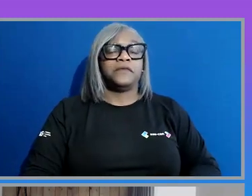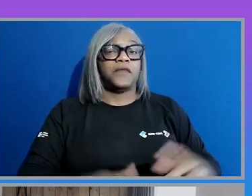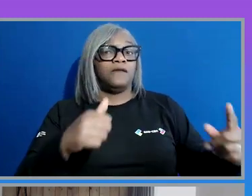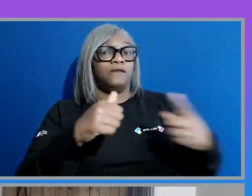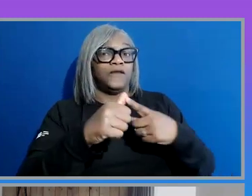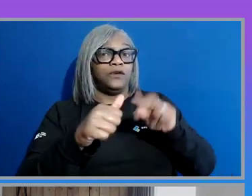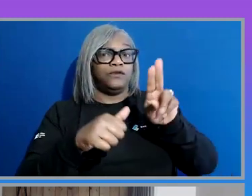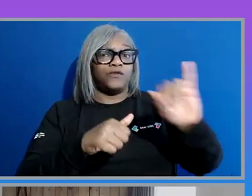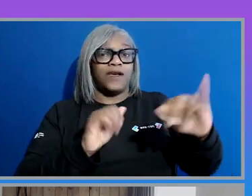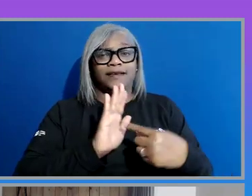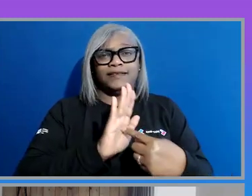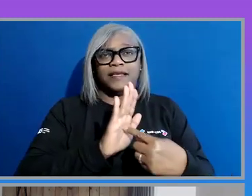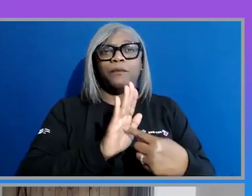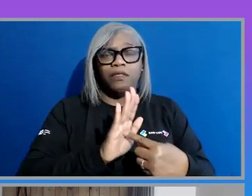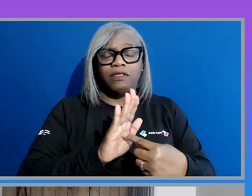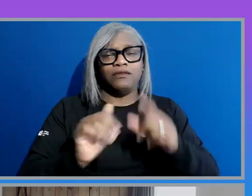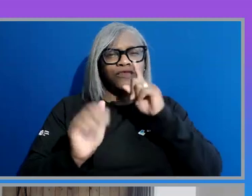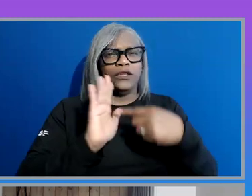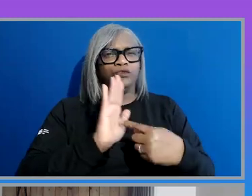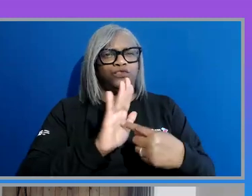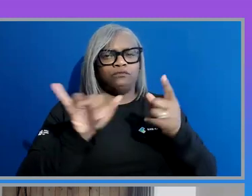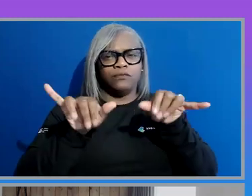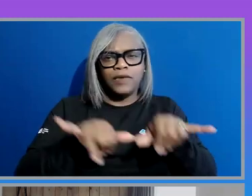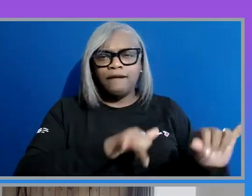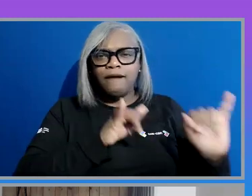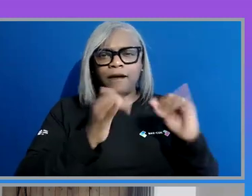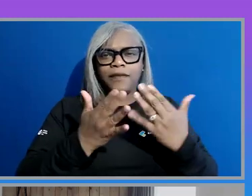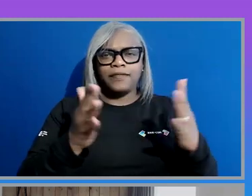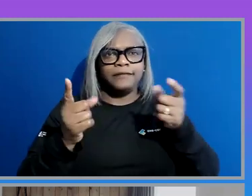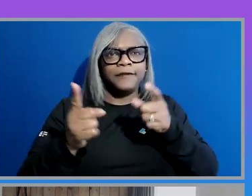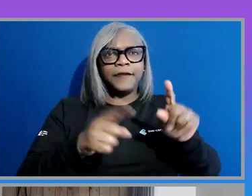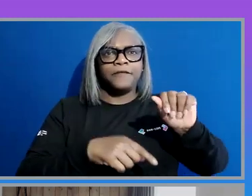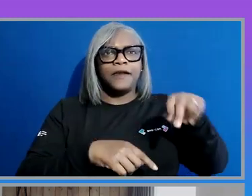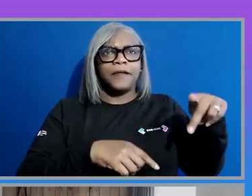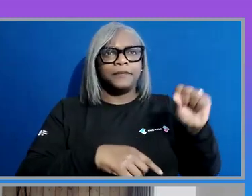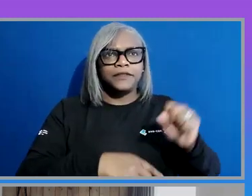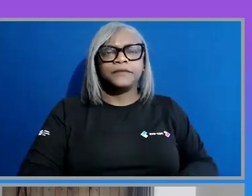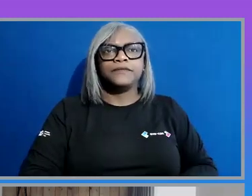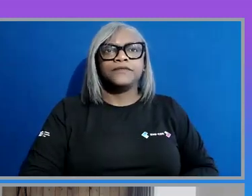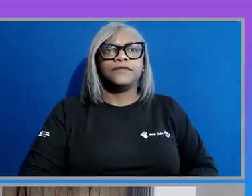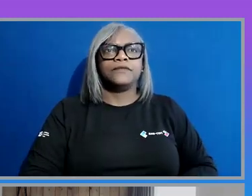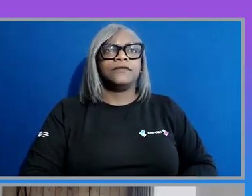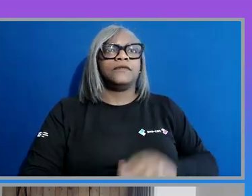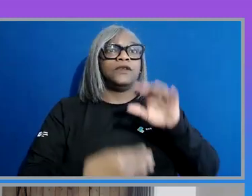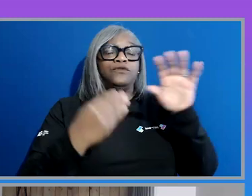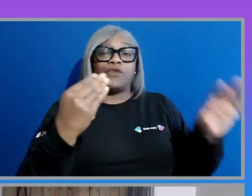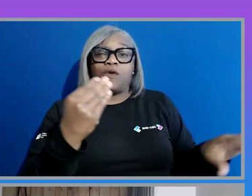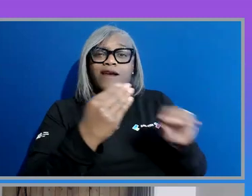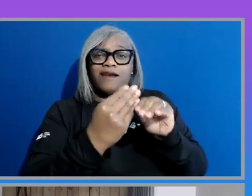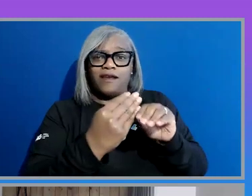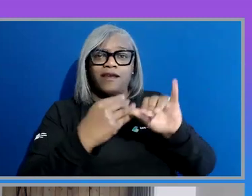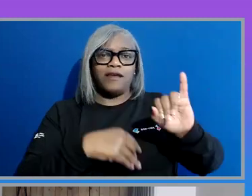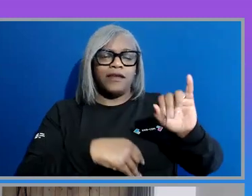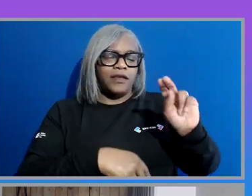demonstrates something that's super common in technical applications today. The ability to add integrations with different